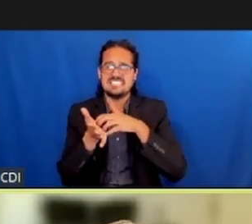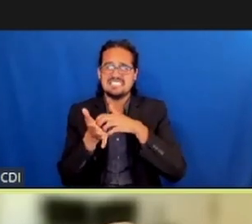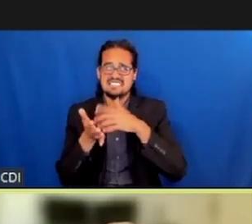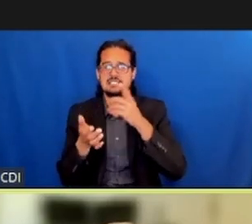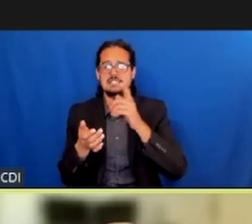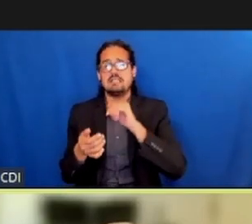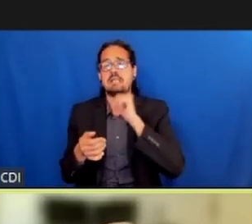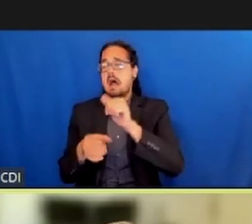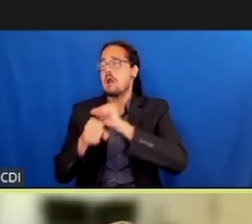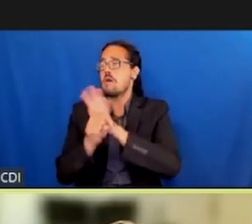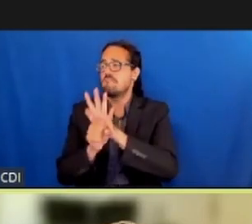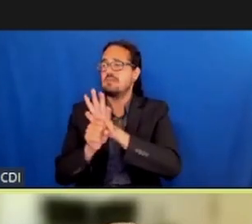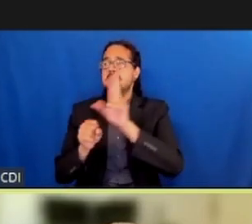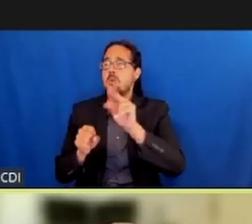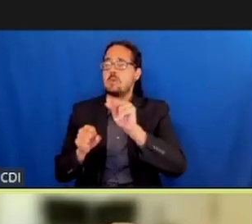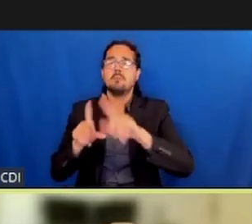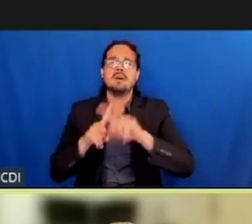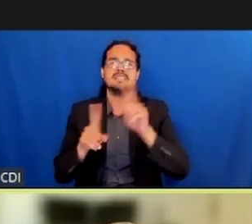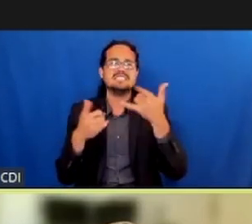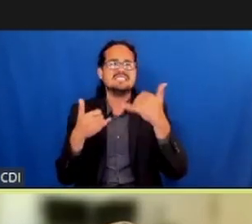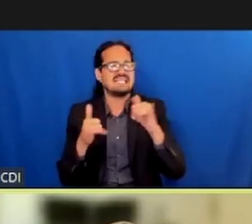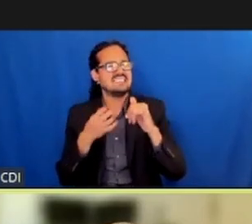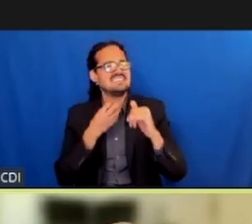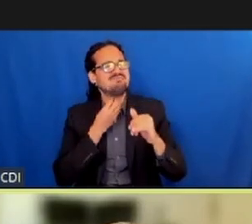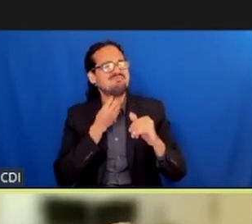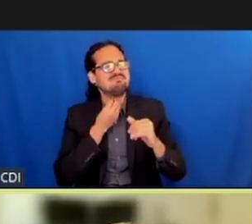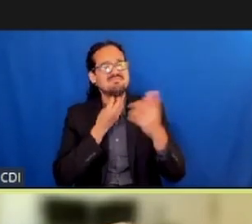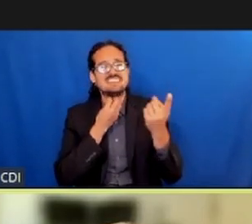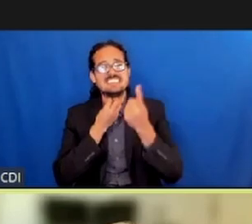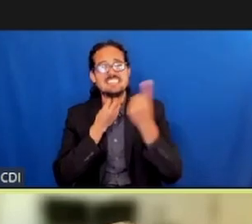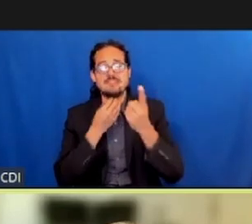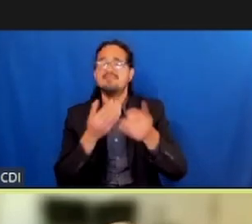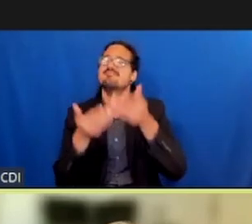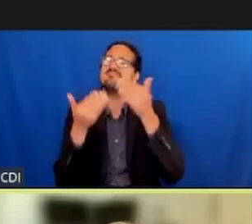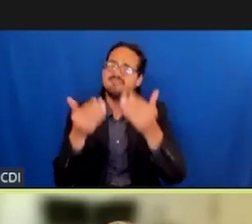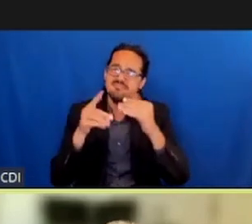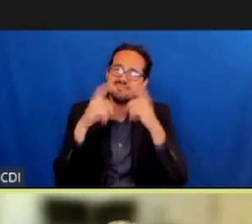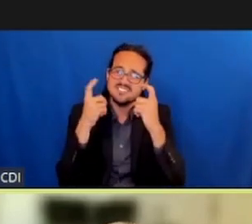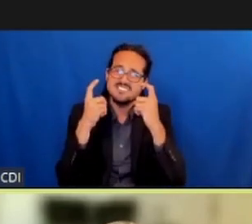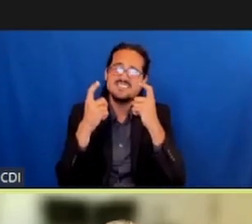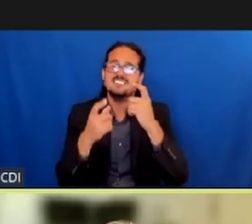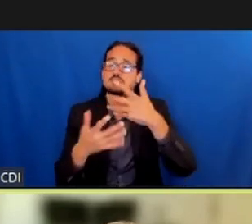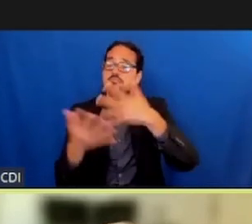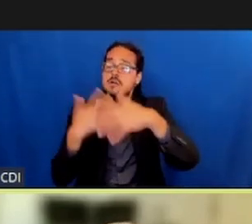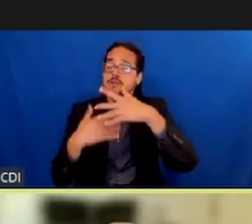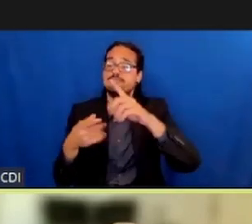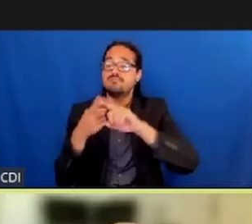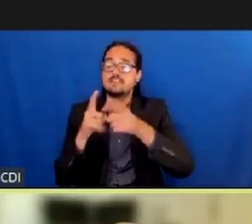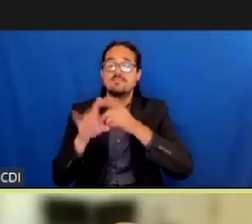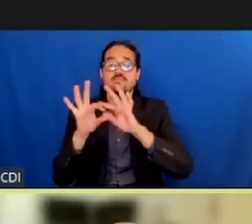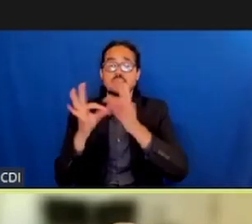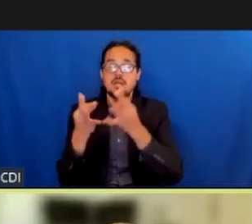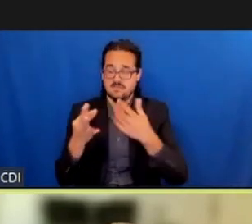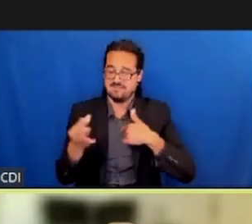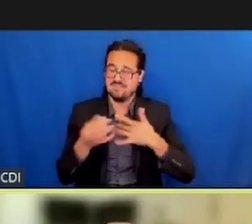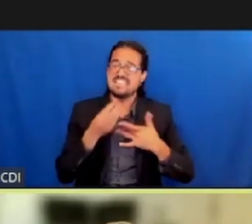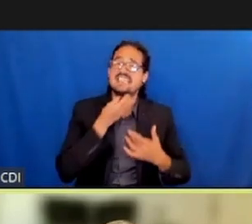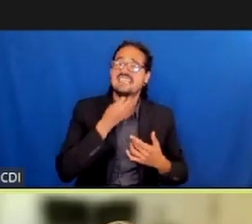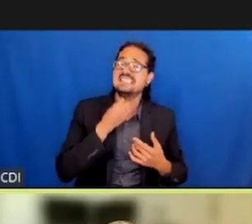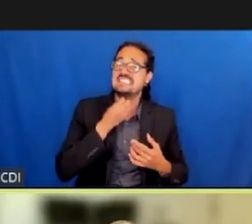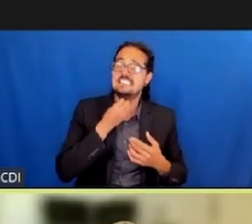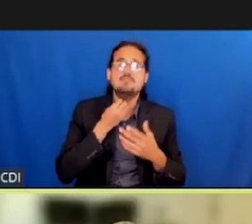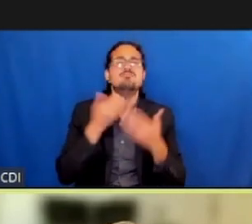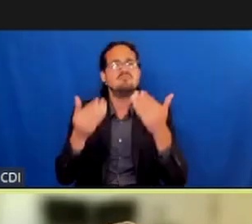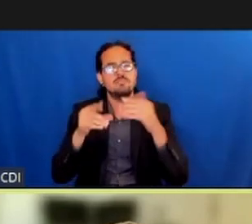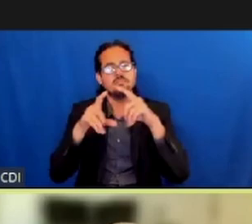my friends, family, and colleagues when I go out to the store, just to protect other people. If I really think that I have symptoms that are suspicious for